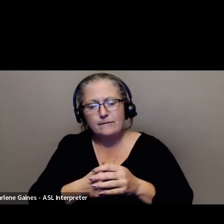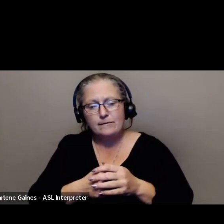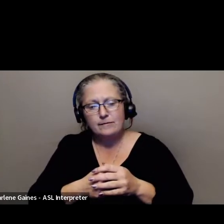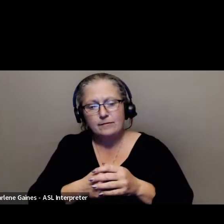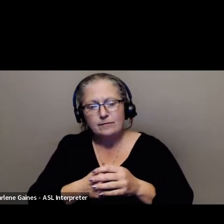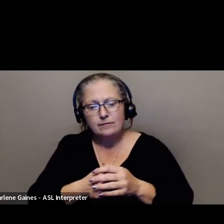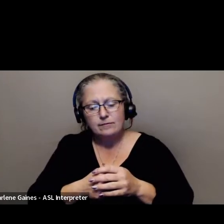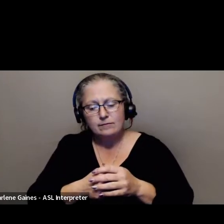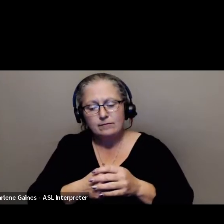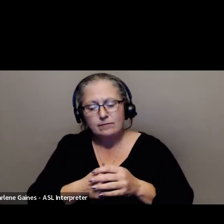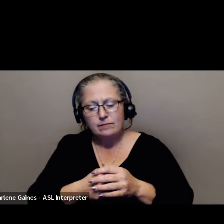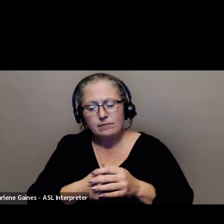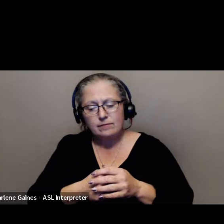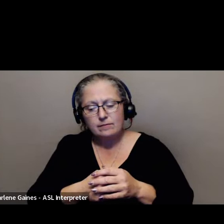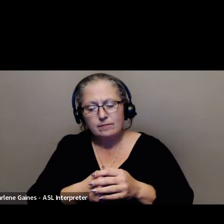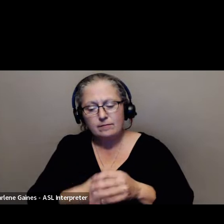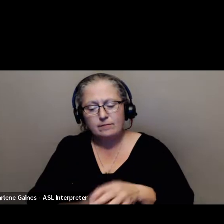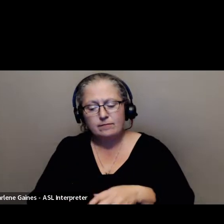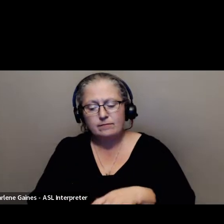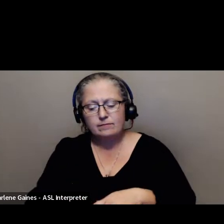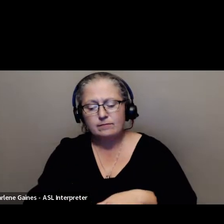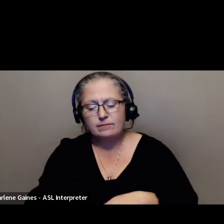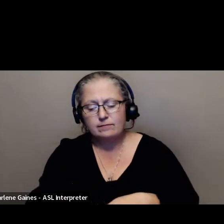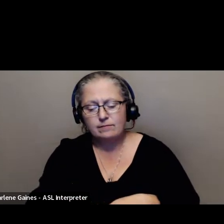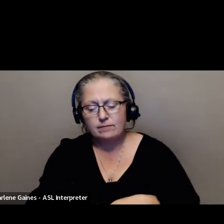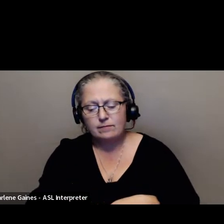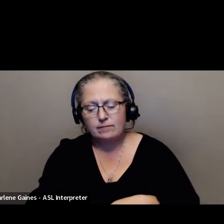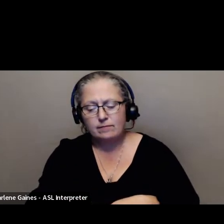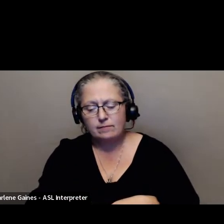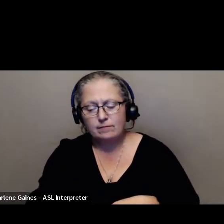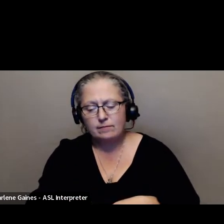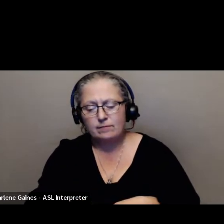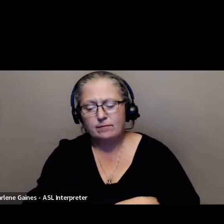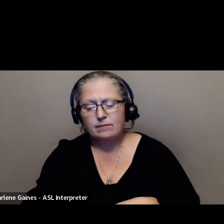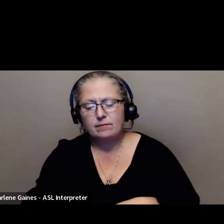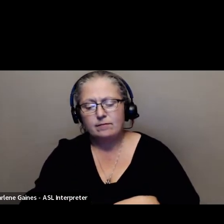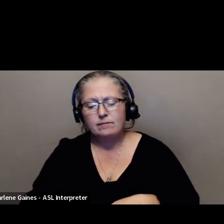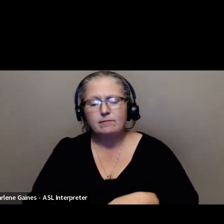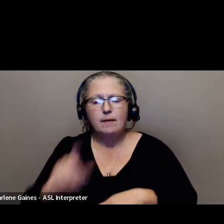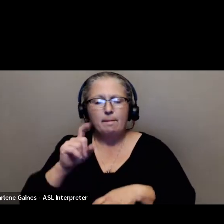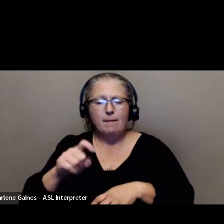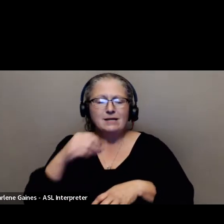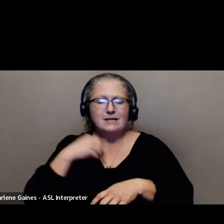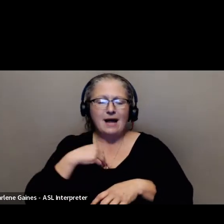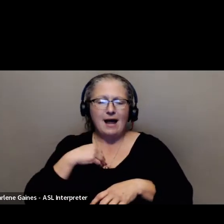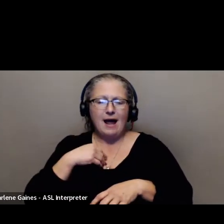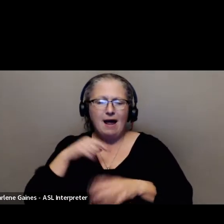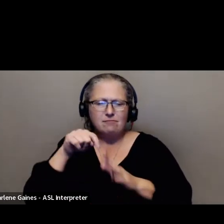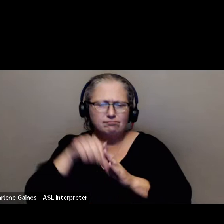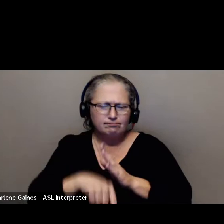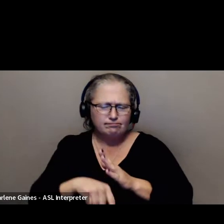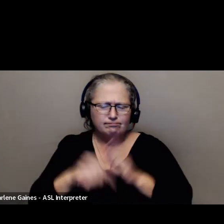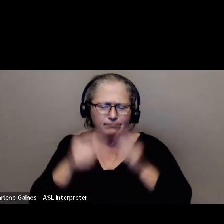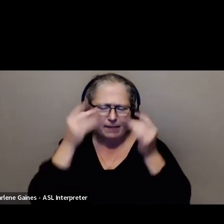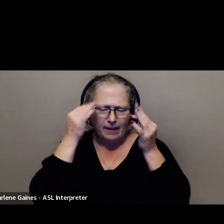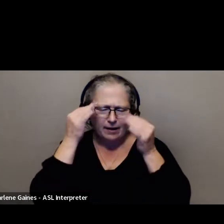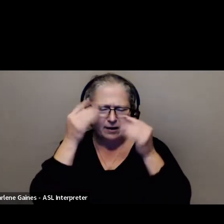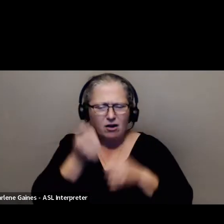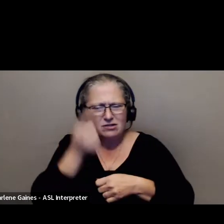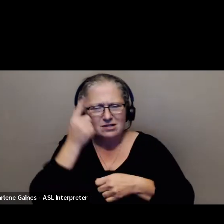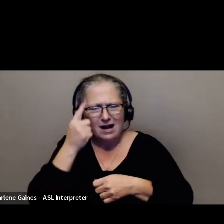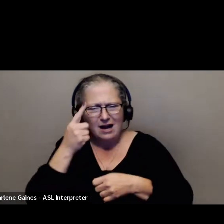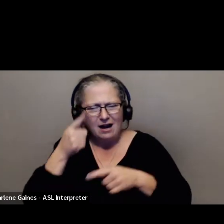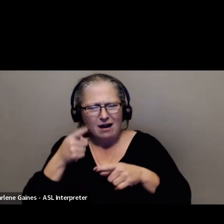see, it needs to be provided in a manner that invites critical thinking and an understanding of